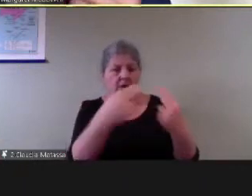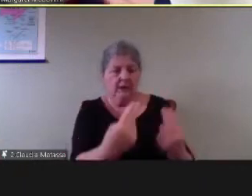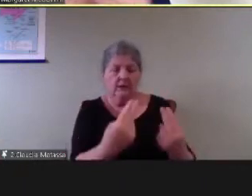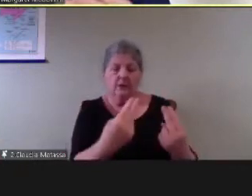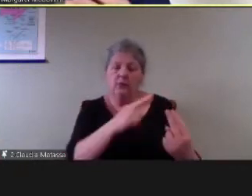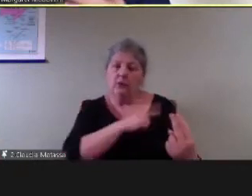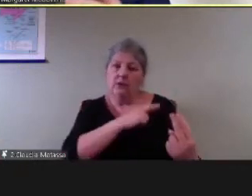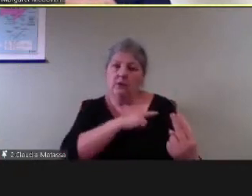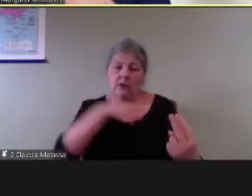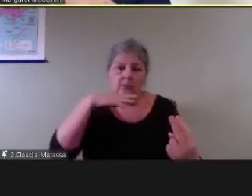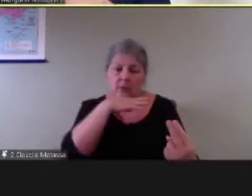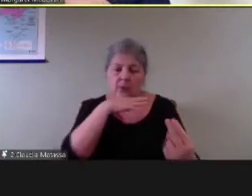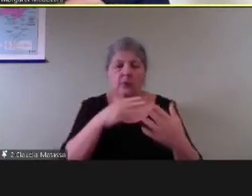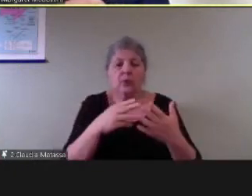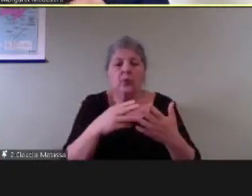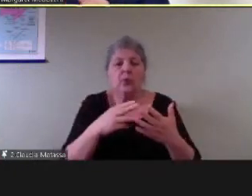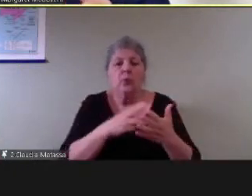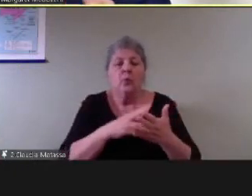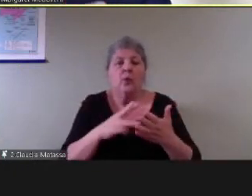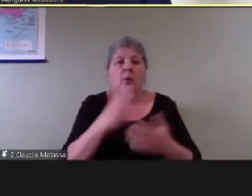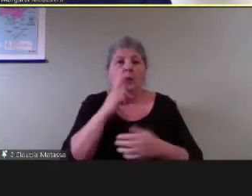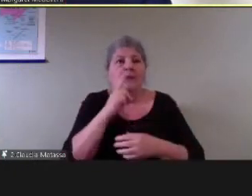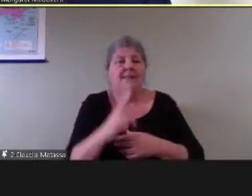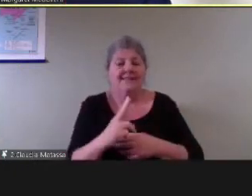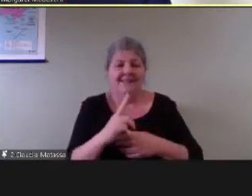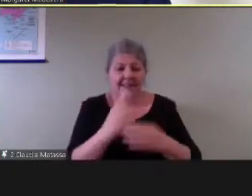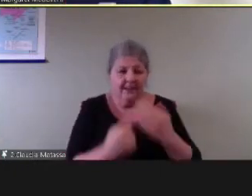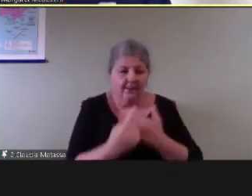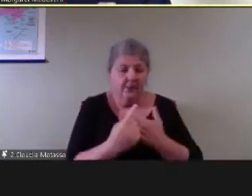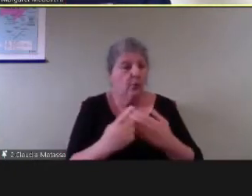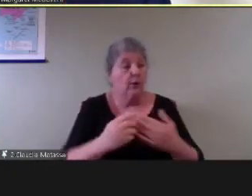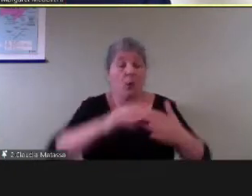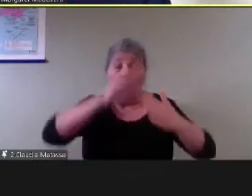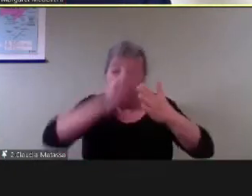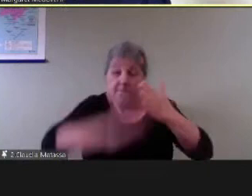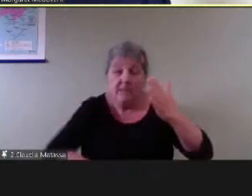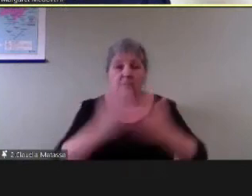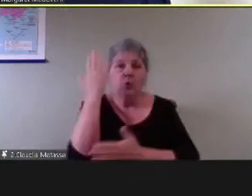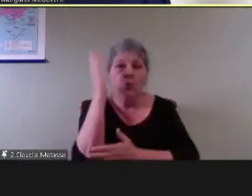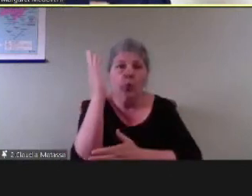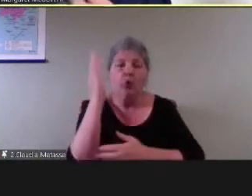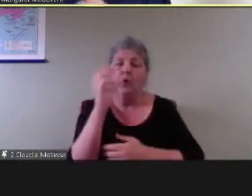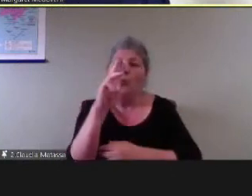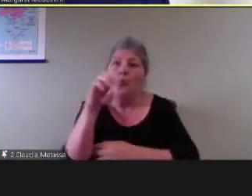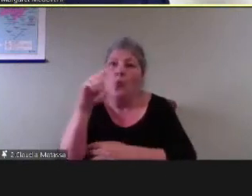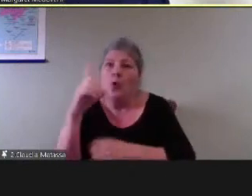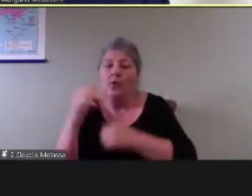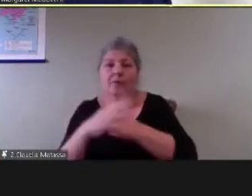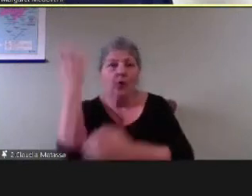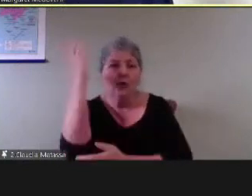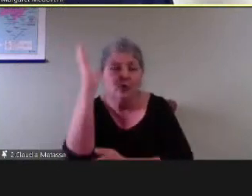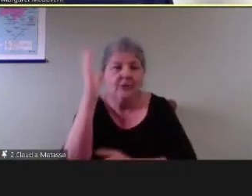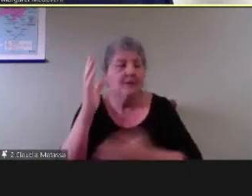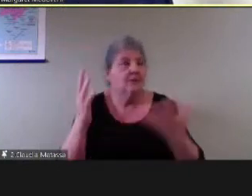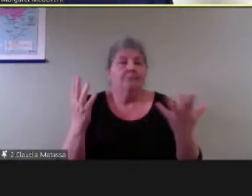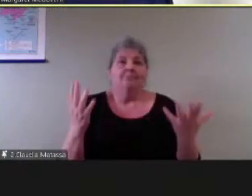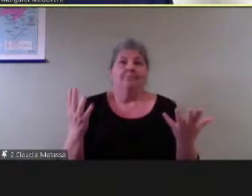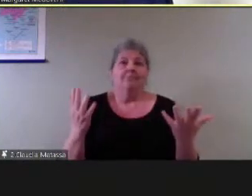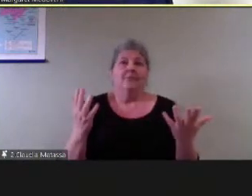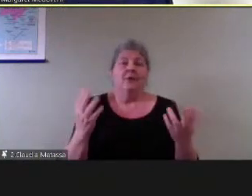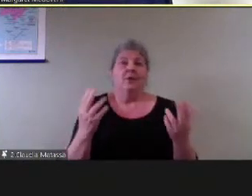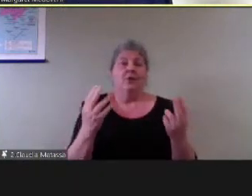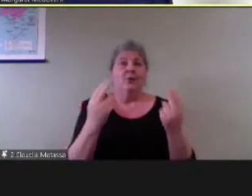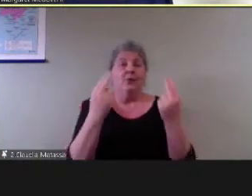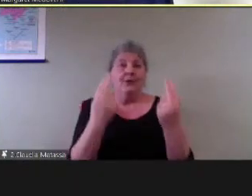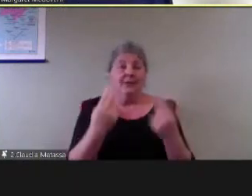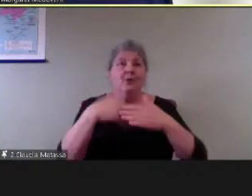while seeing the individual, we don't miss the wood for the trees. You wouldn't need to be in a prison